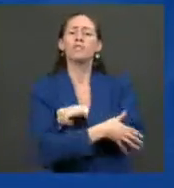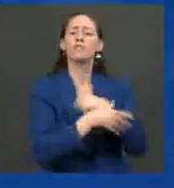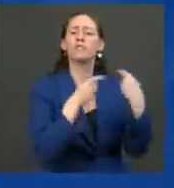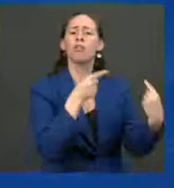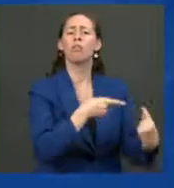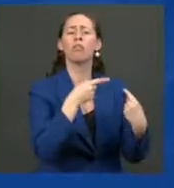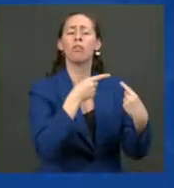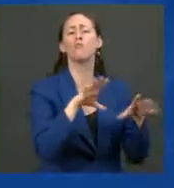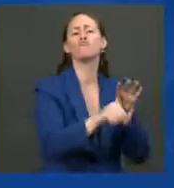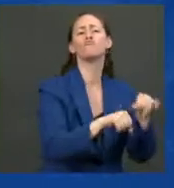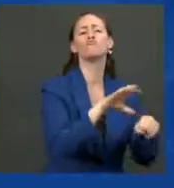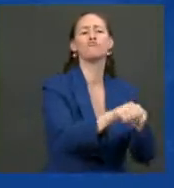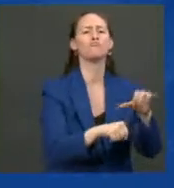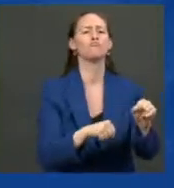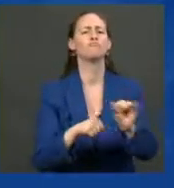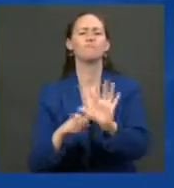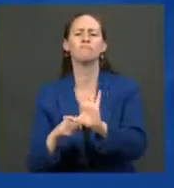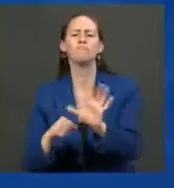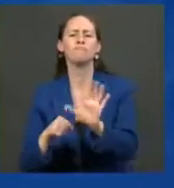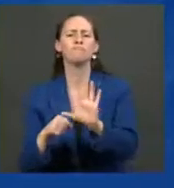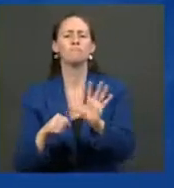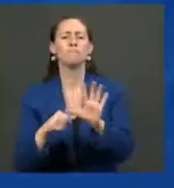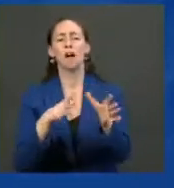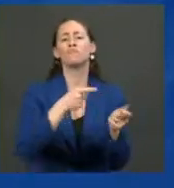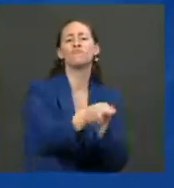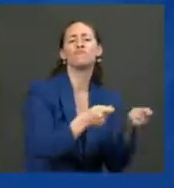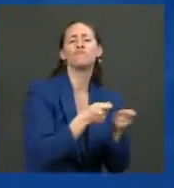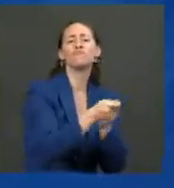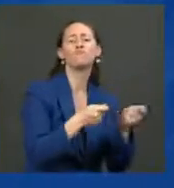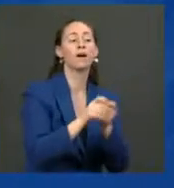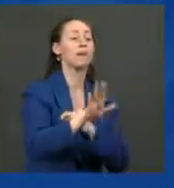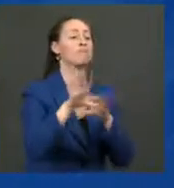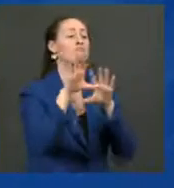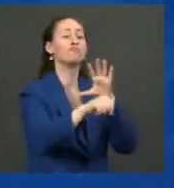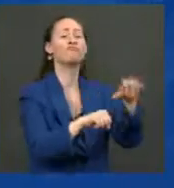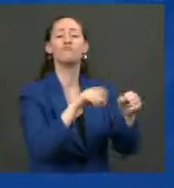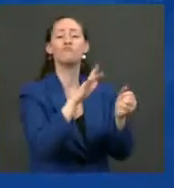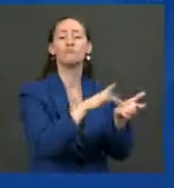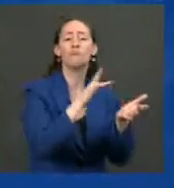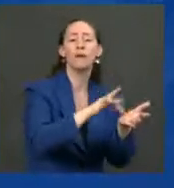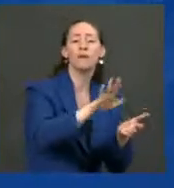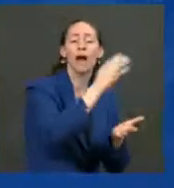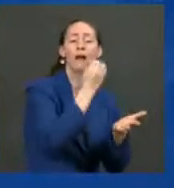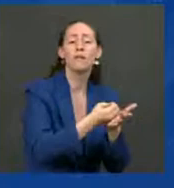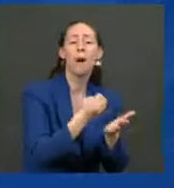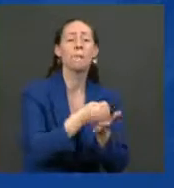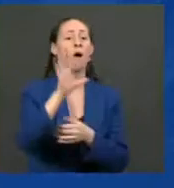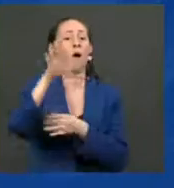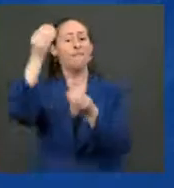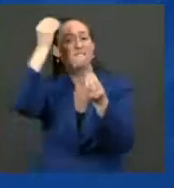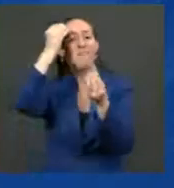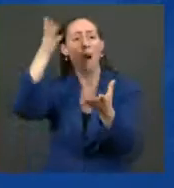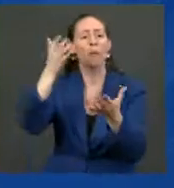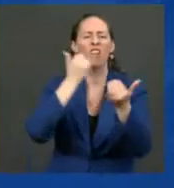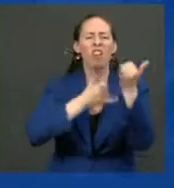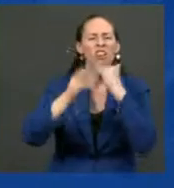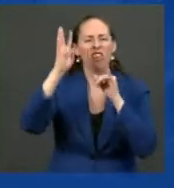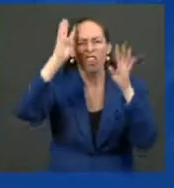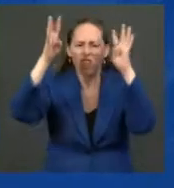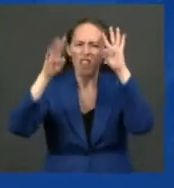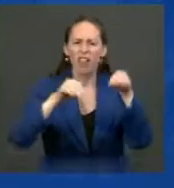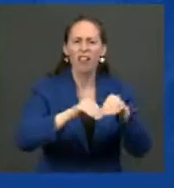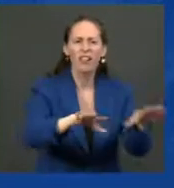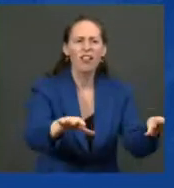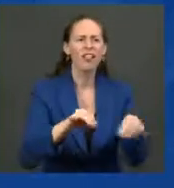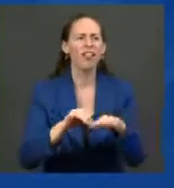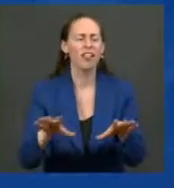economic coercion technical exploitation or disinformation but we're not seeking say it again we